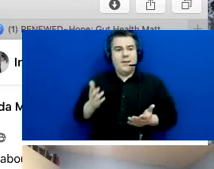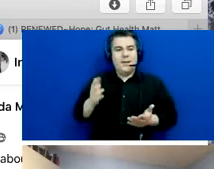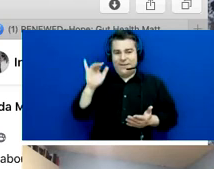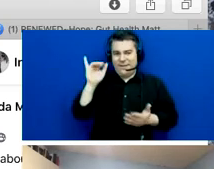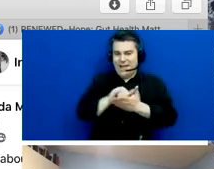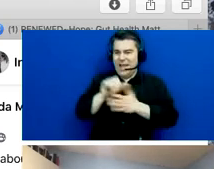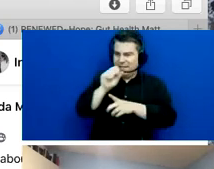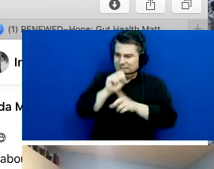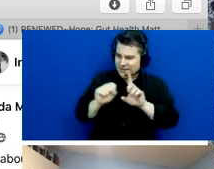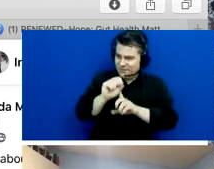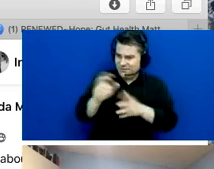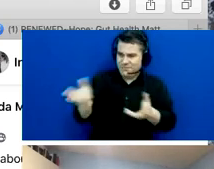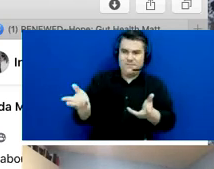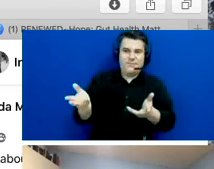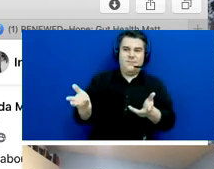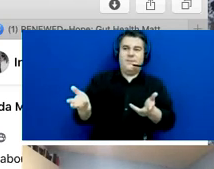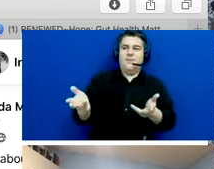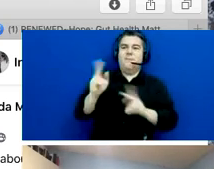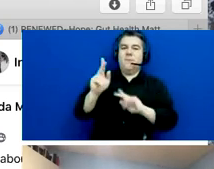position.